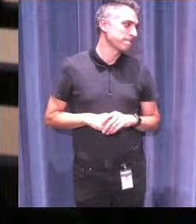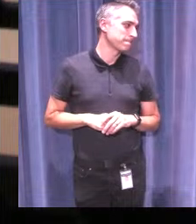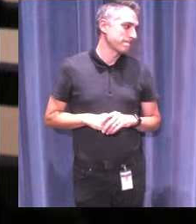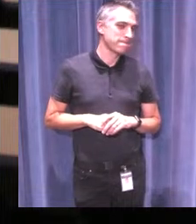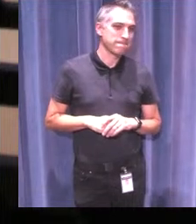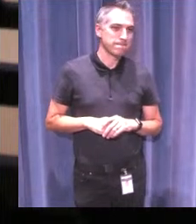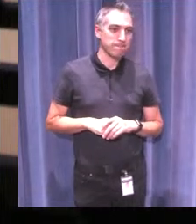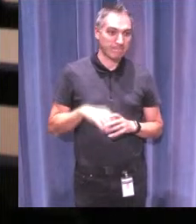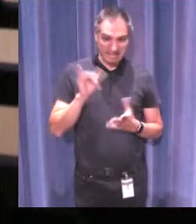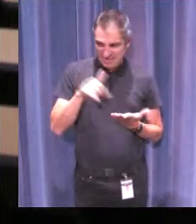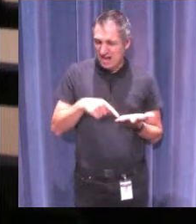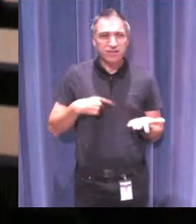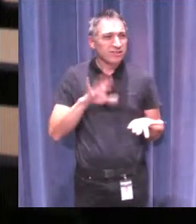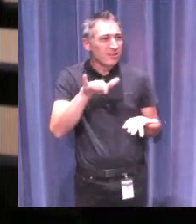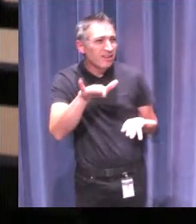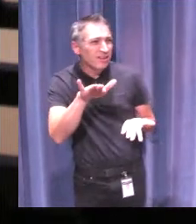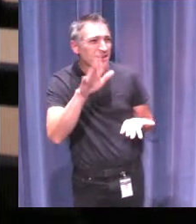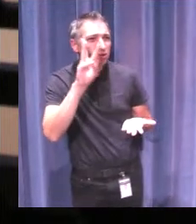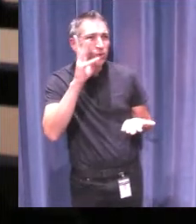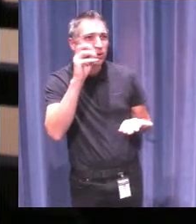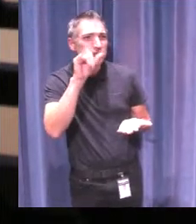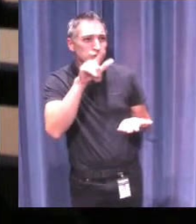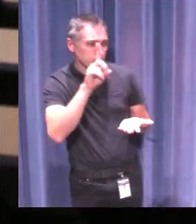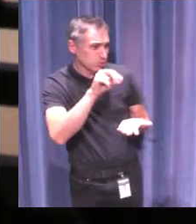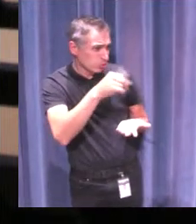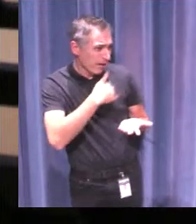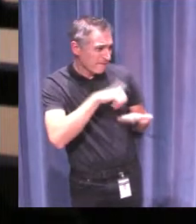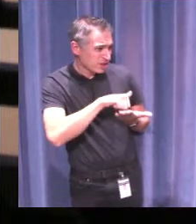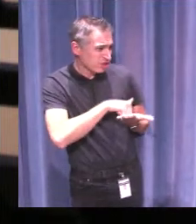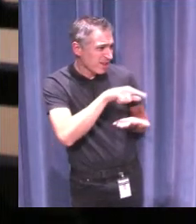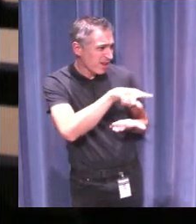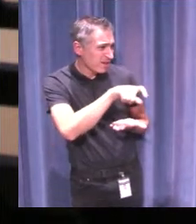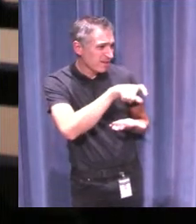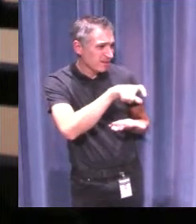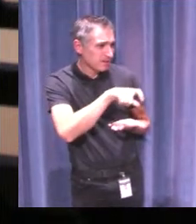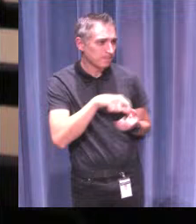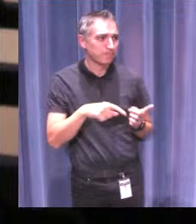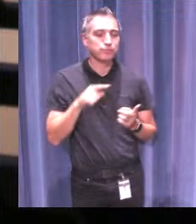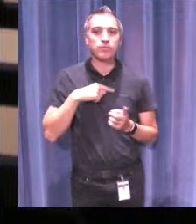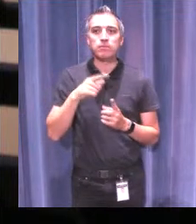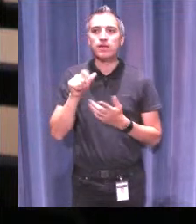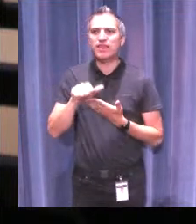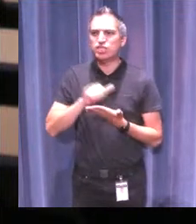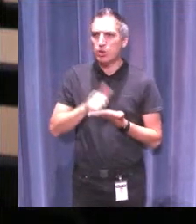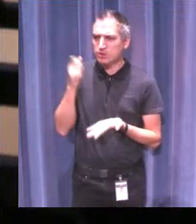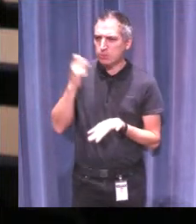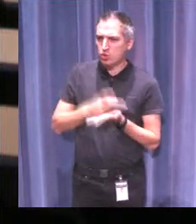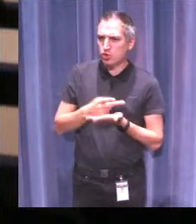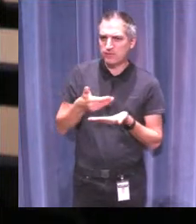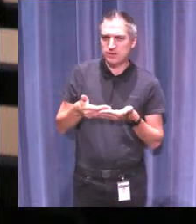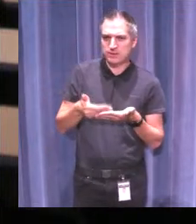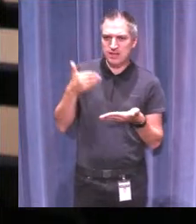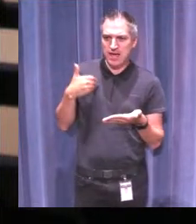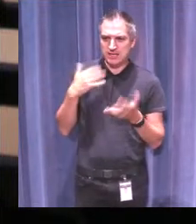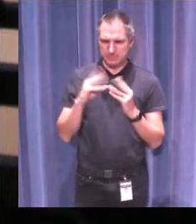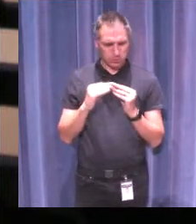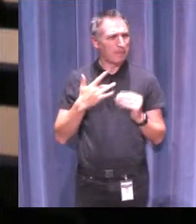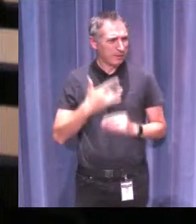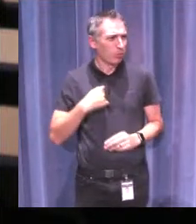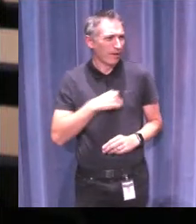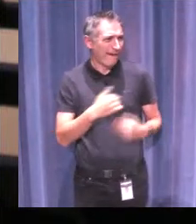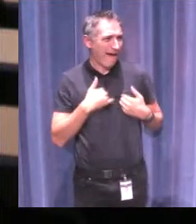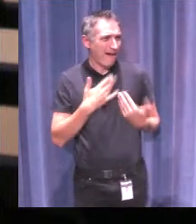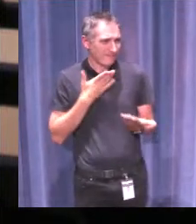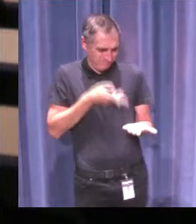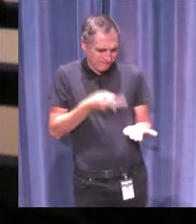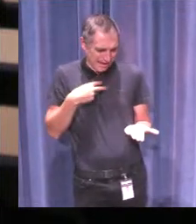front of me. Do you guys have an agenda? The agenda was what was approved in your last meeting. I know, but usually we have it in front of us, so we can write on it or